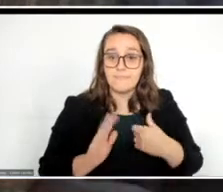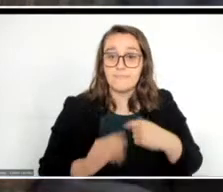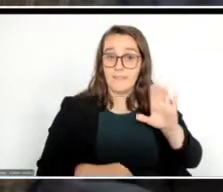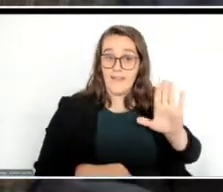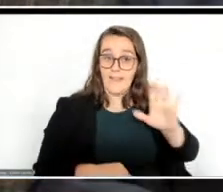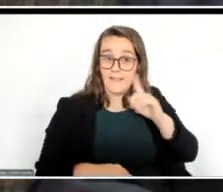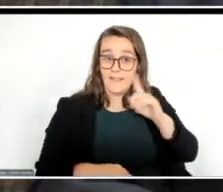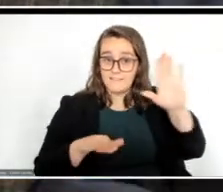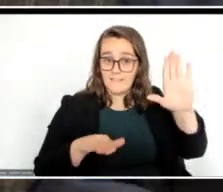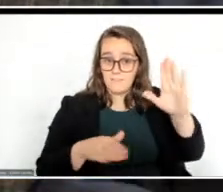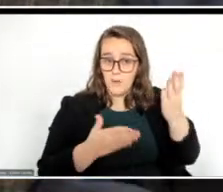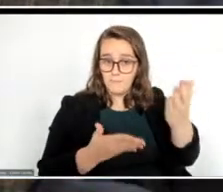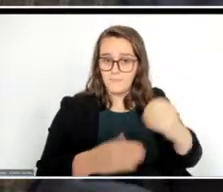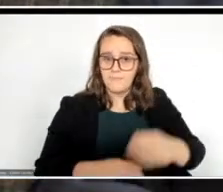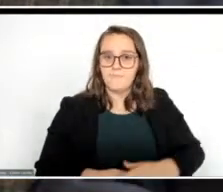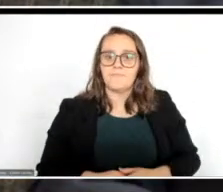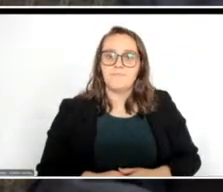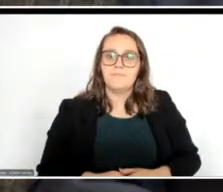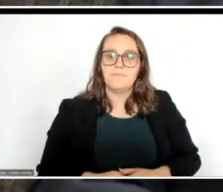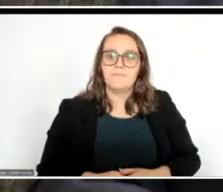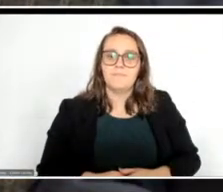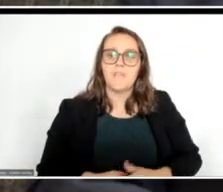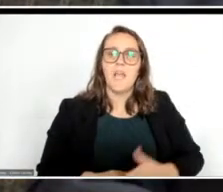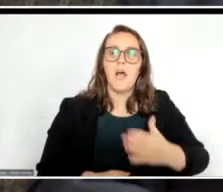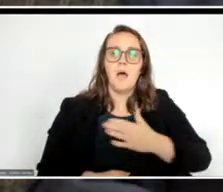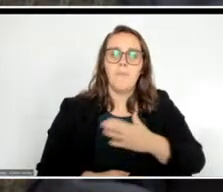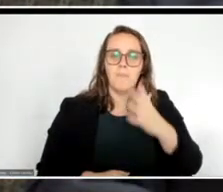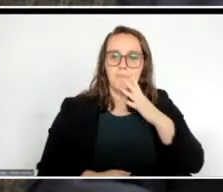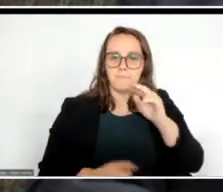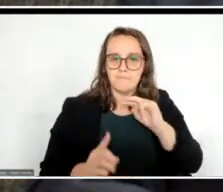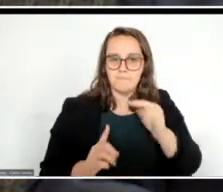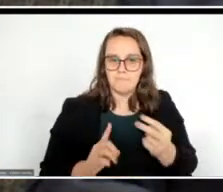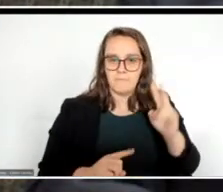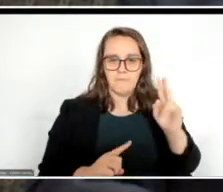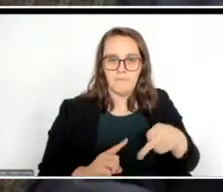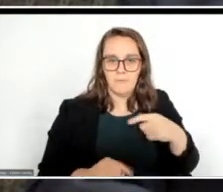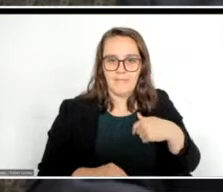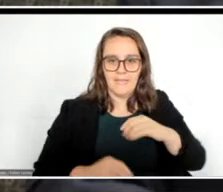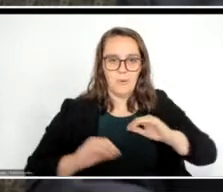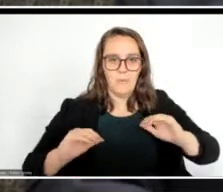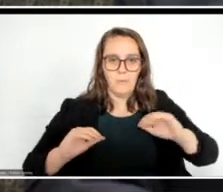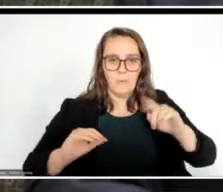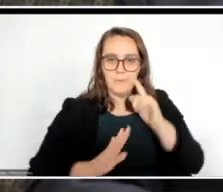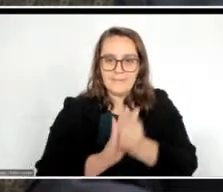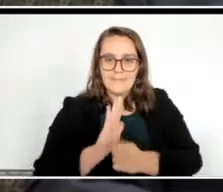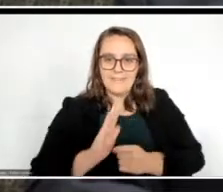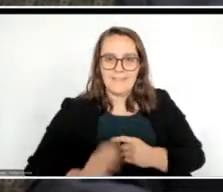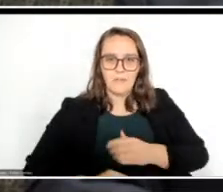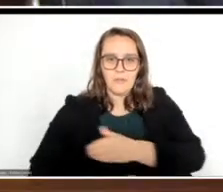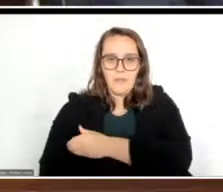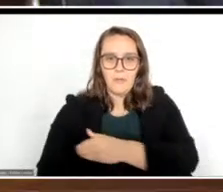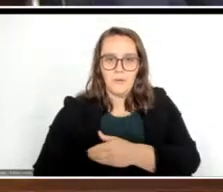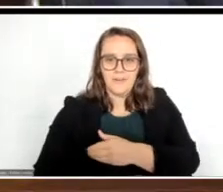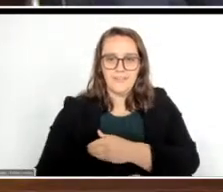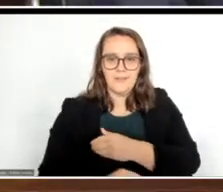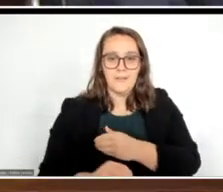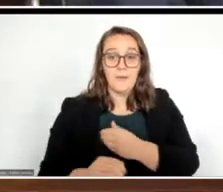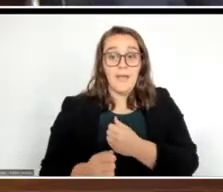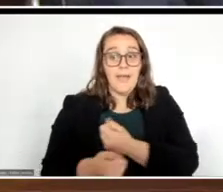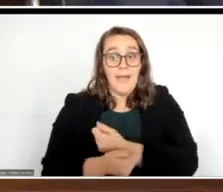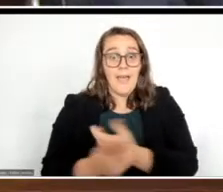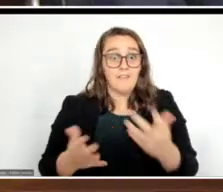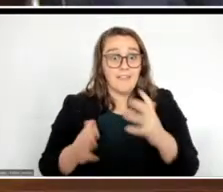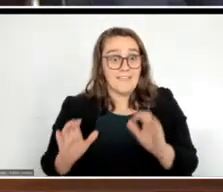My view is that the vice president didn't have the legal authority to do anything except what he did. There is